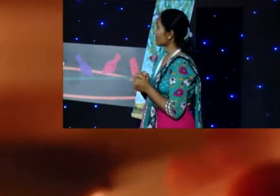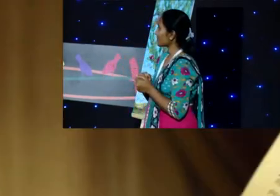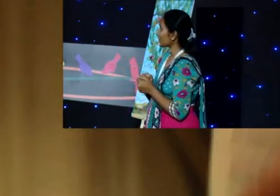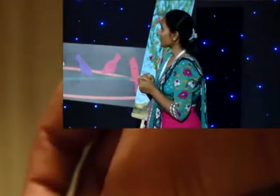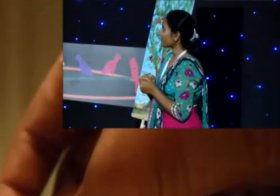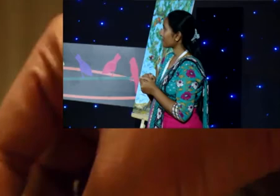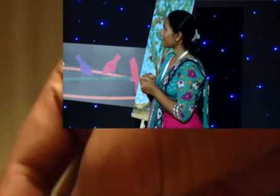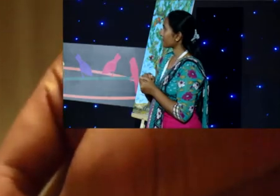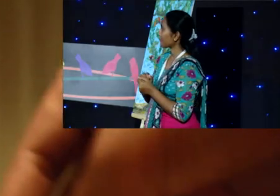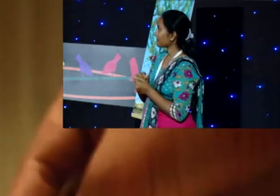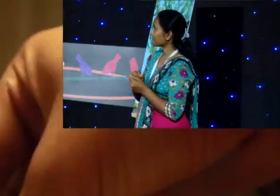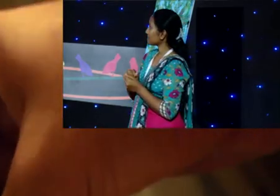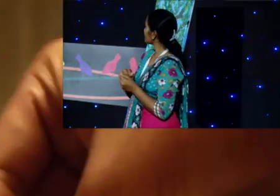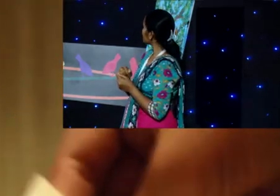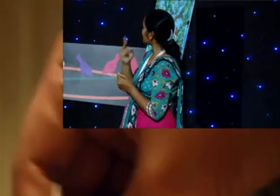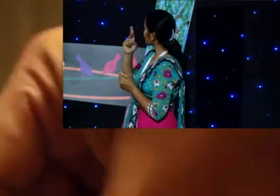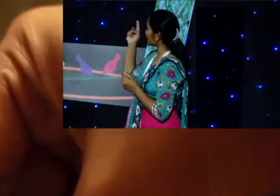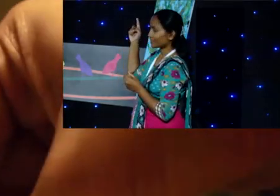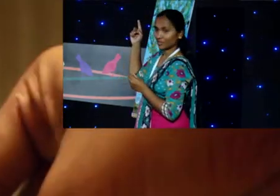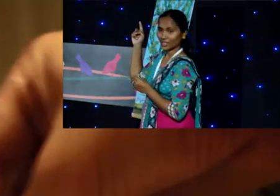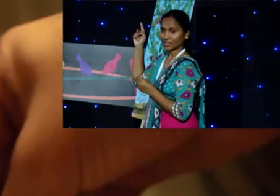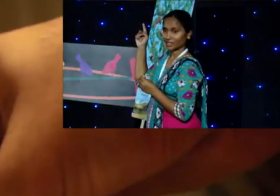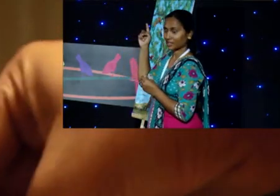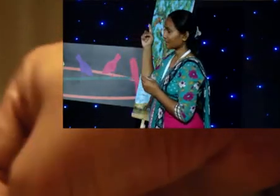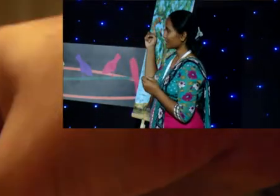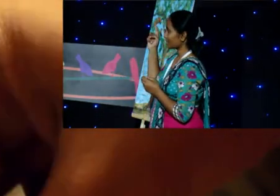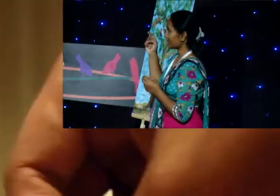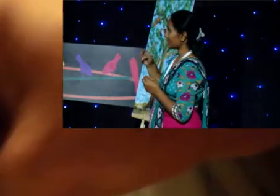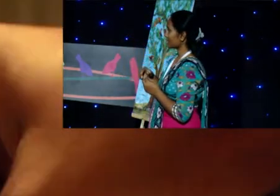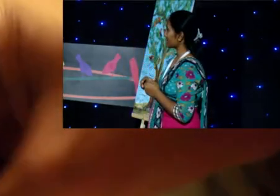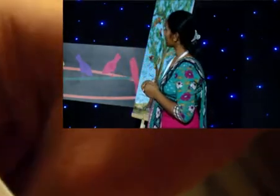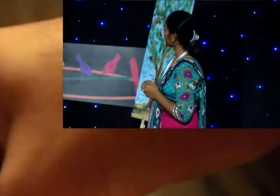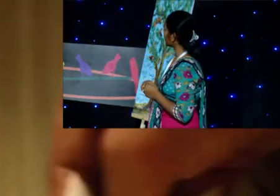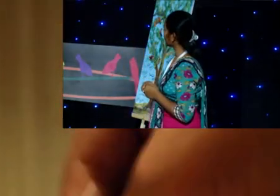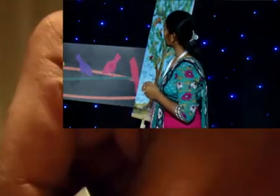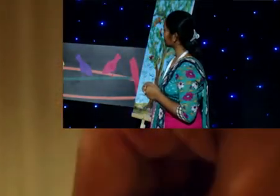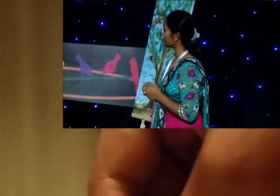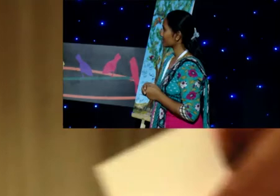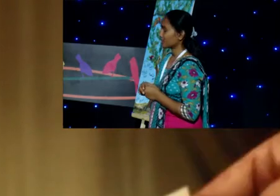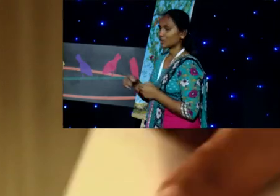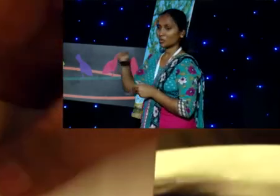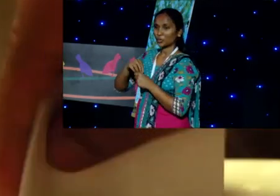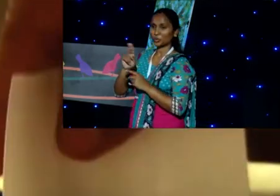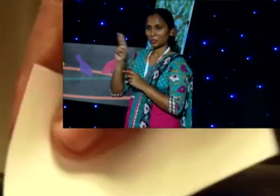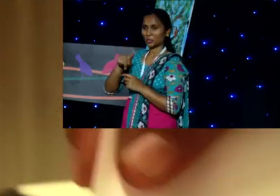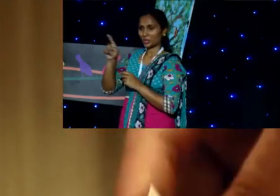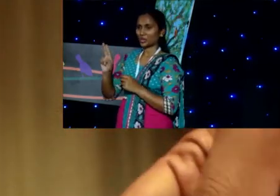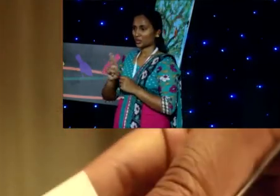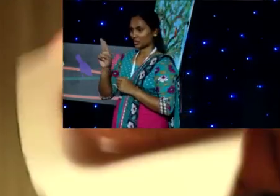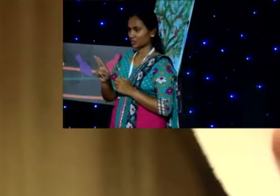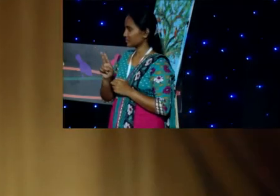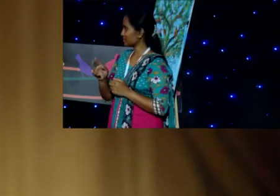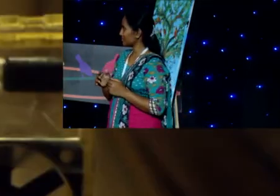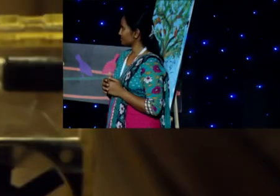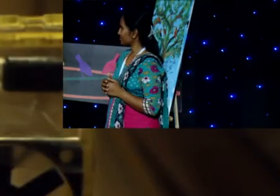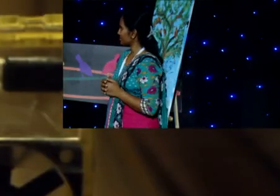that would keep it, mix it with very simple compounds, and generate printing in order. Like most of you use printers that you would print